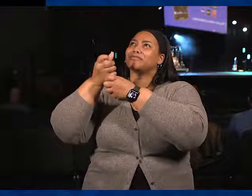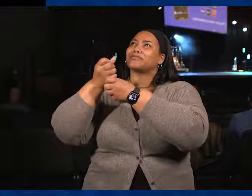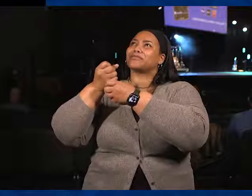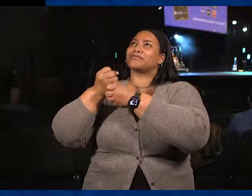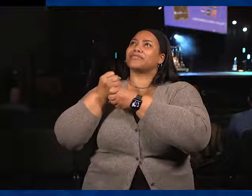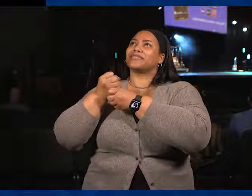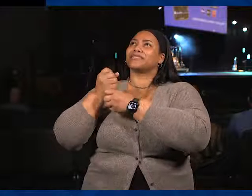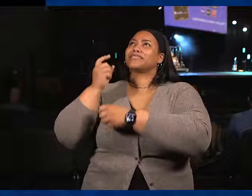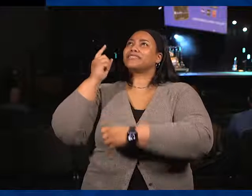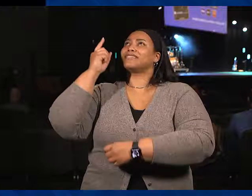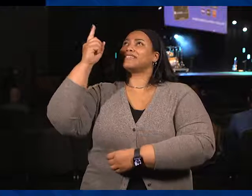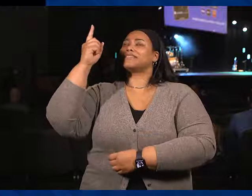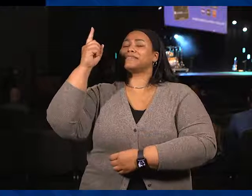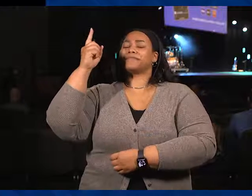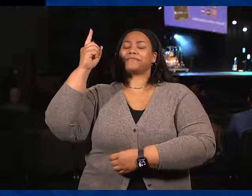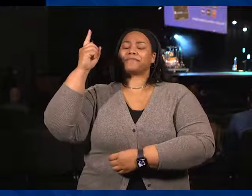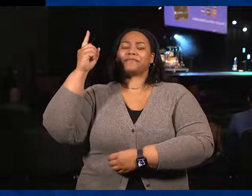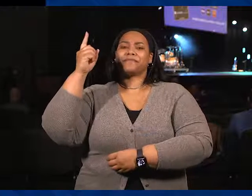trust